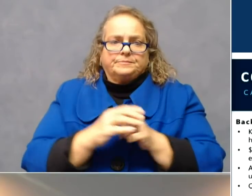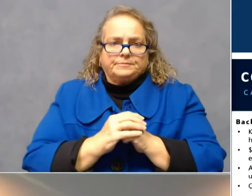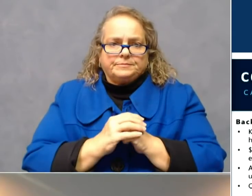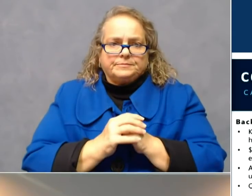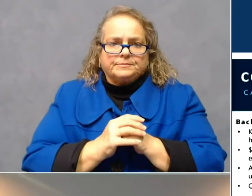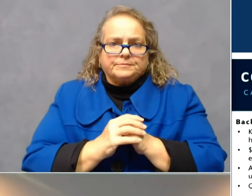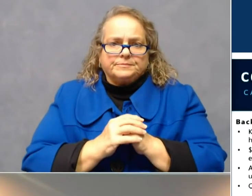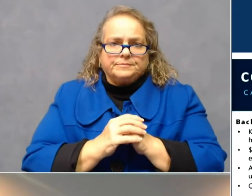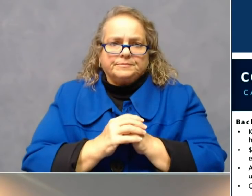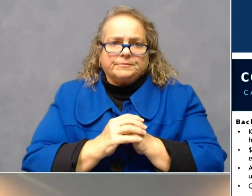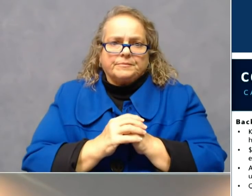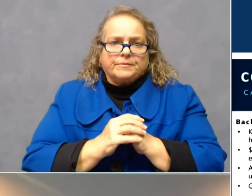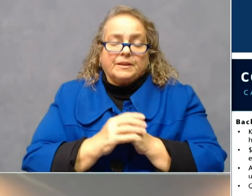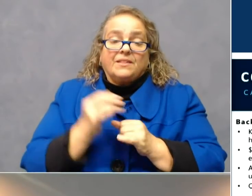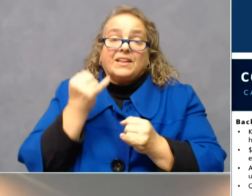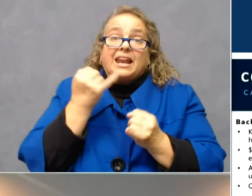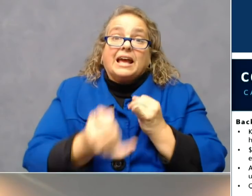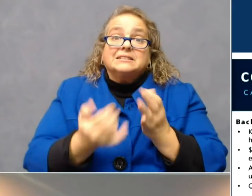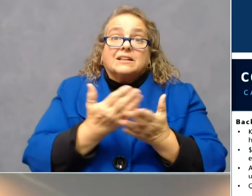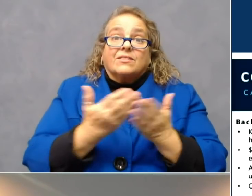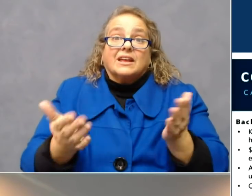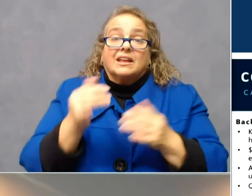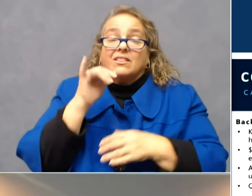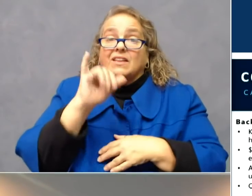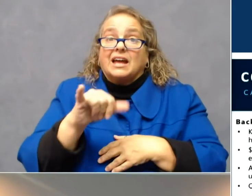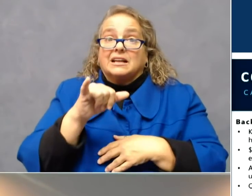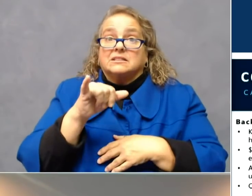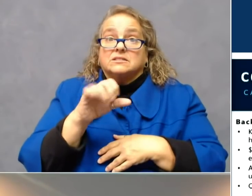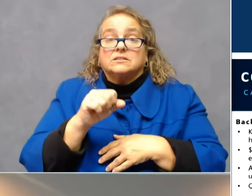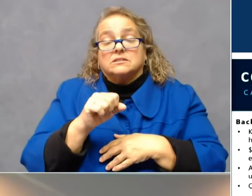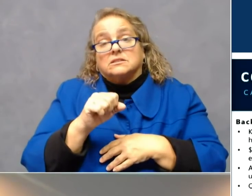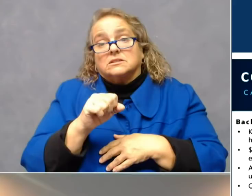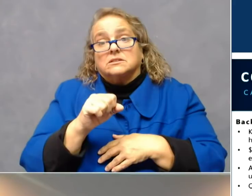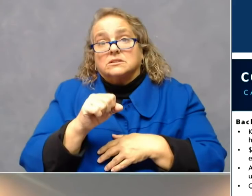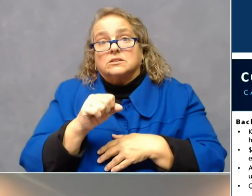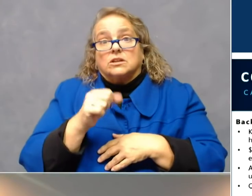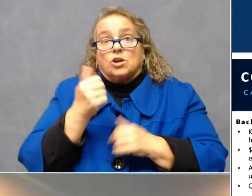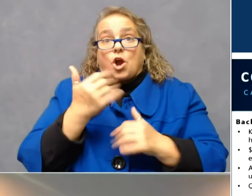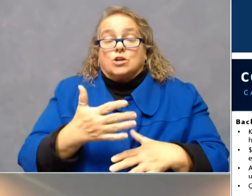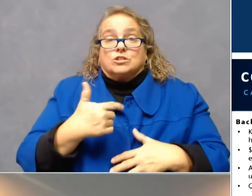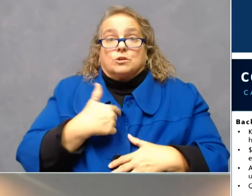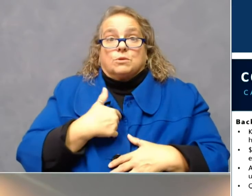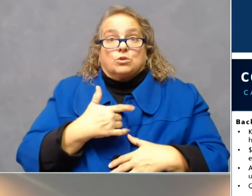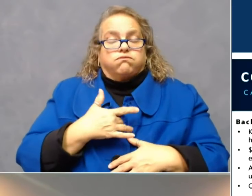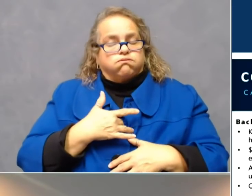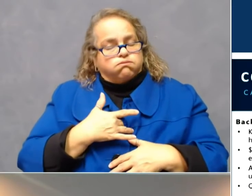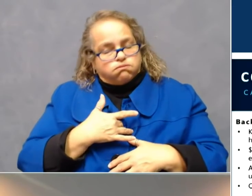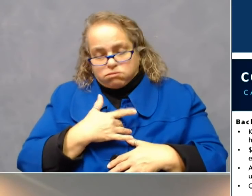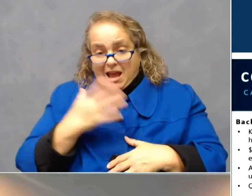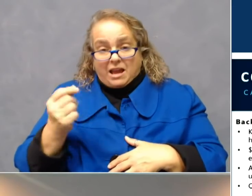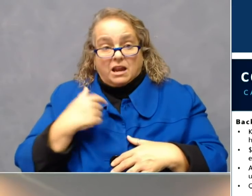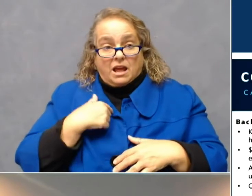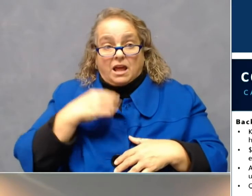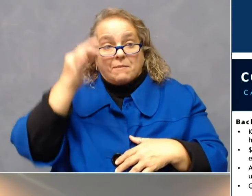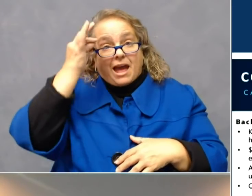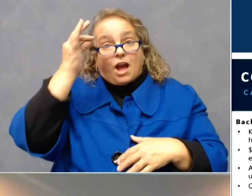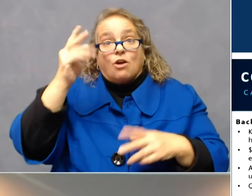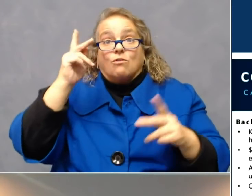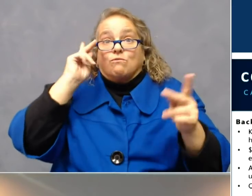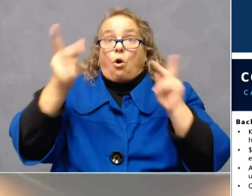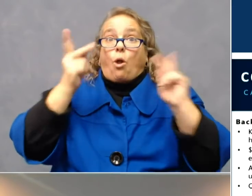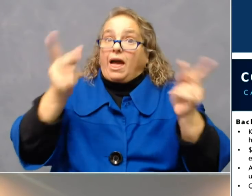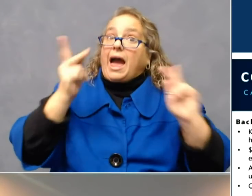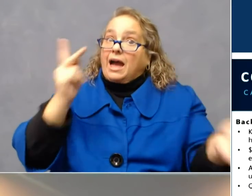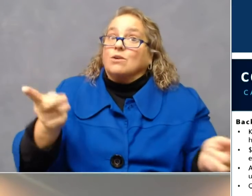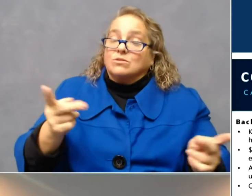The last thing that is causing my hair to start to fall out, it turned gray a while ago, but I think I'm starting